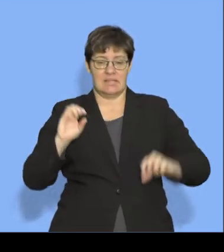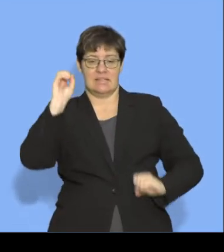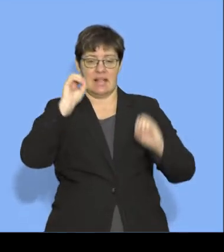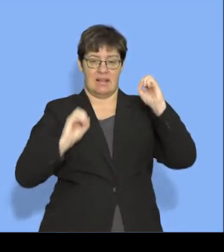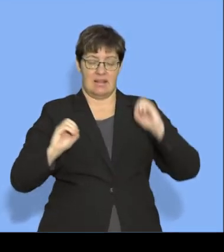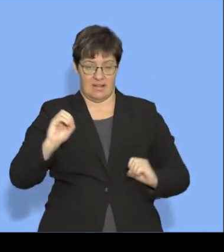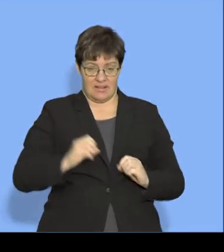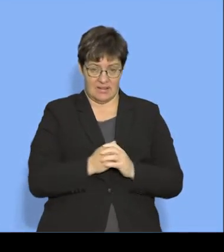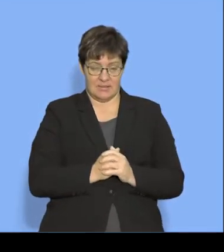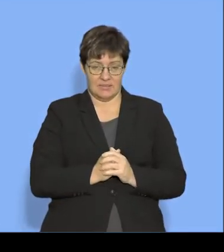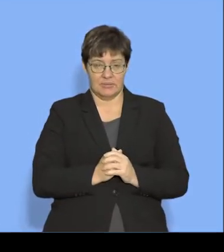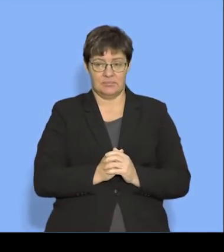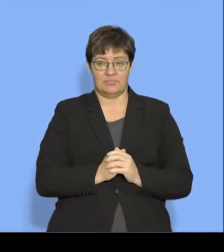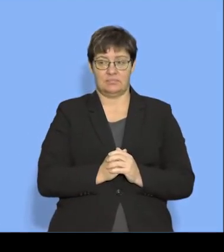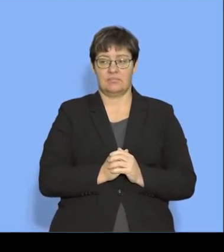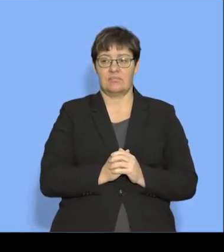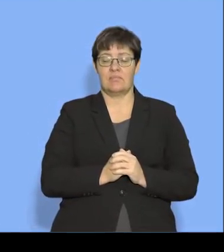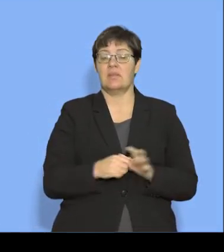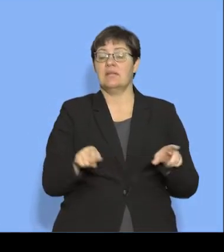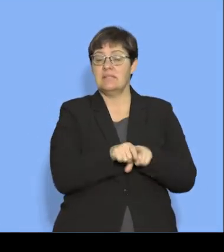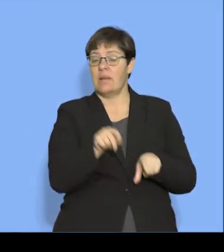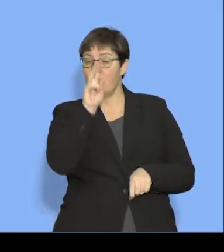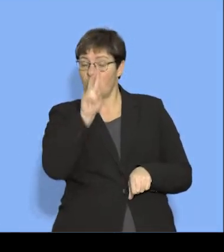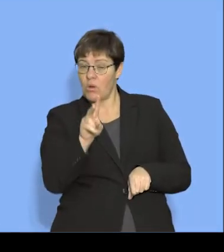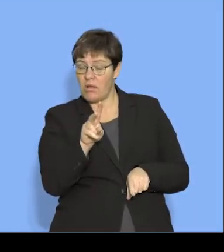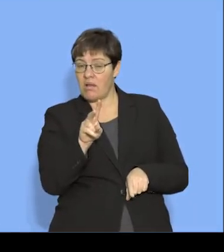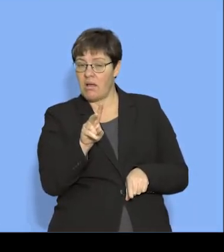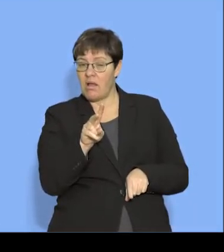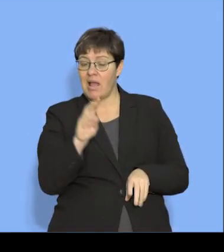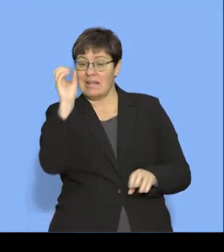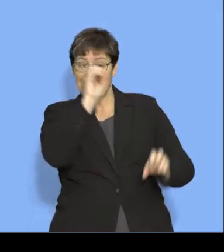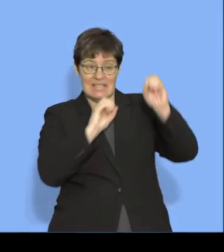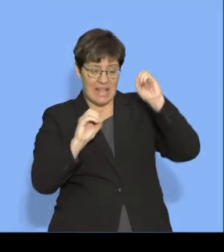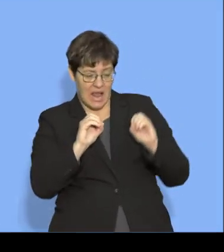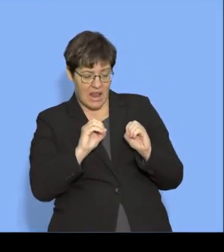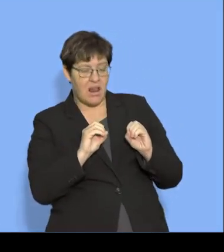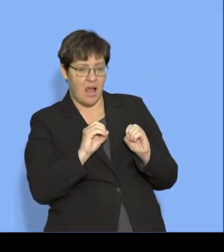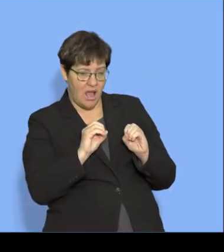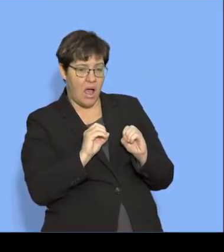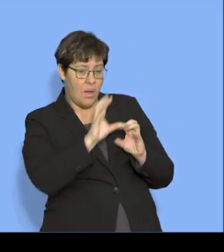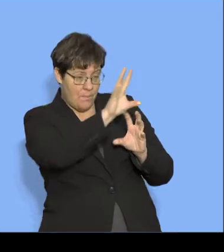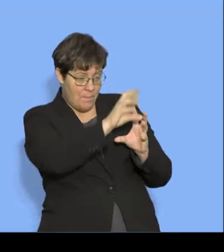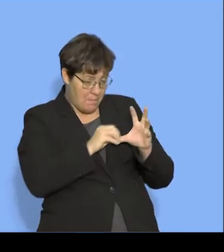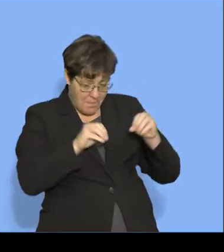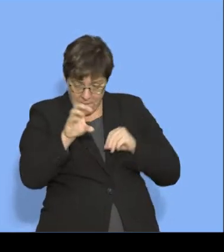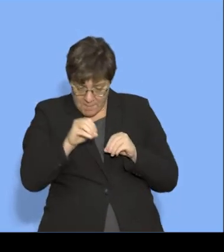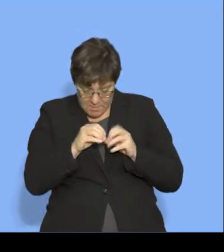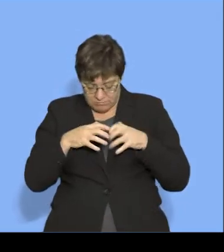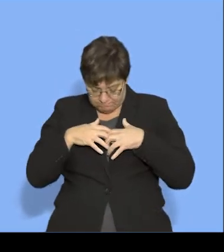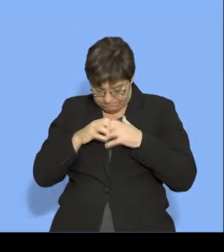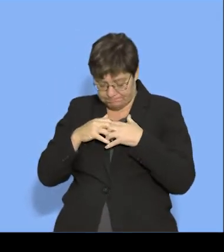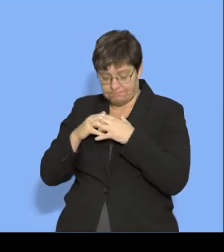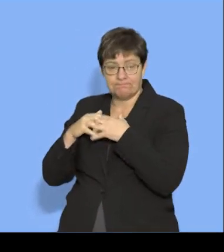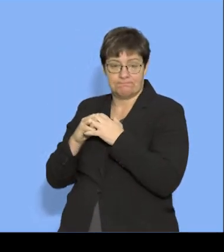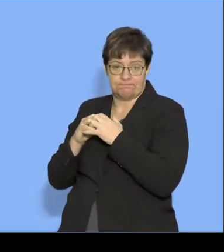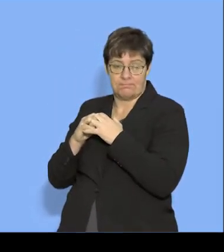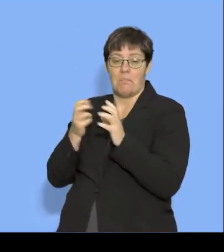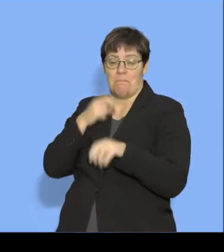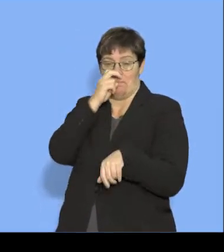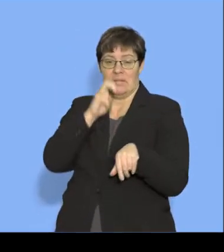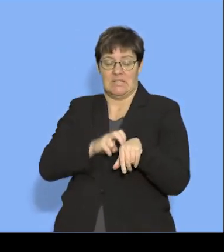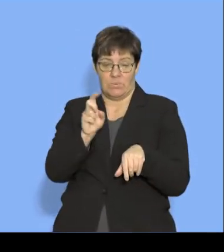cells. We also need to look at in detail the assimilation process, which essentially is how are